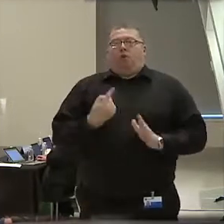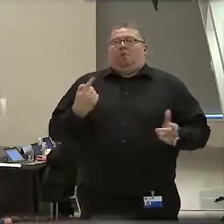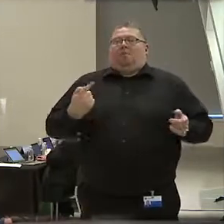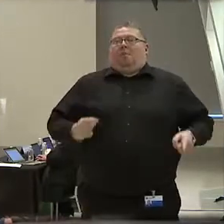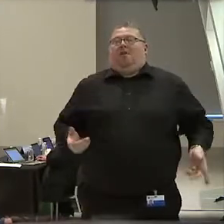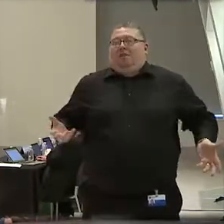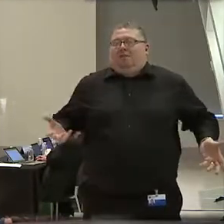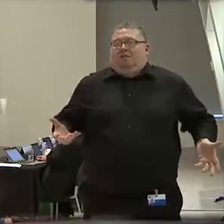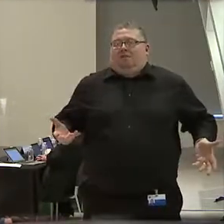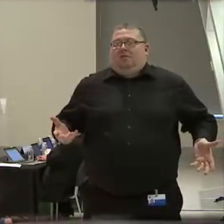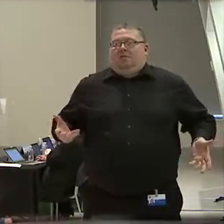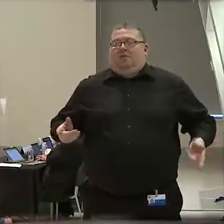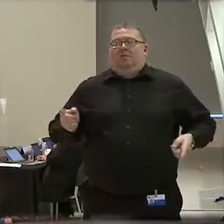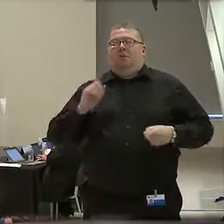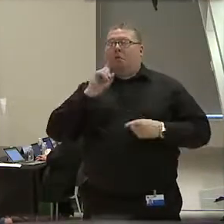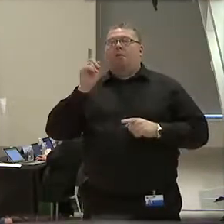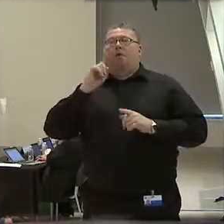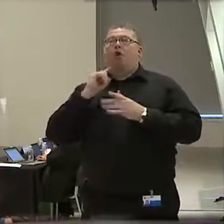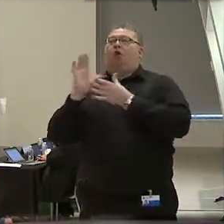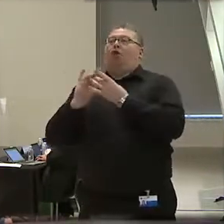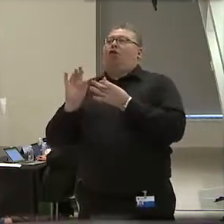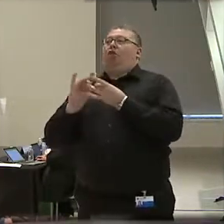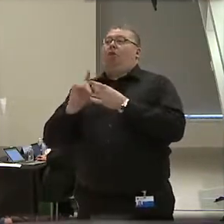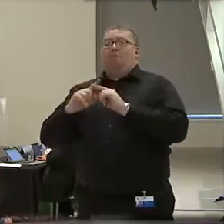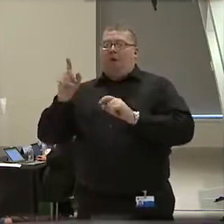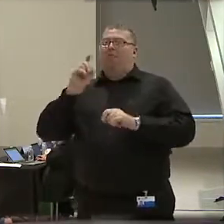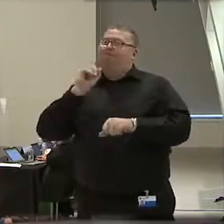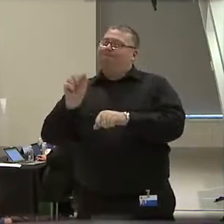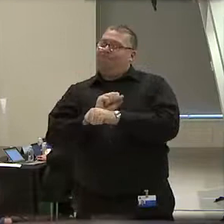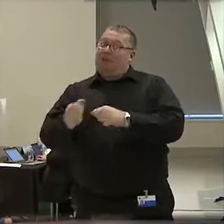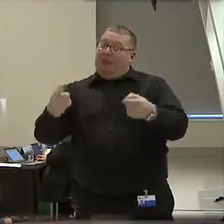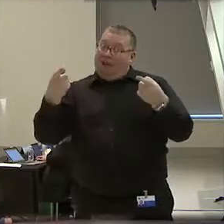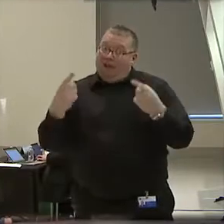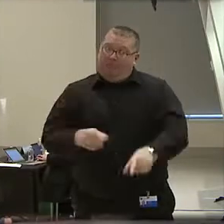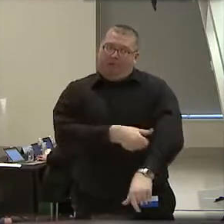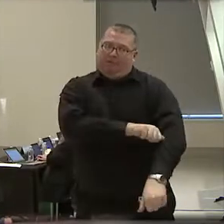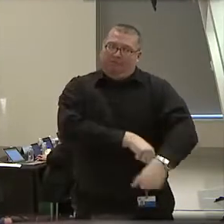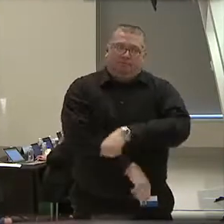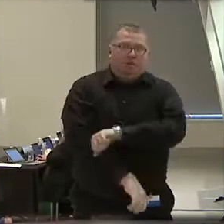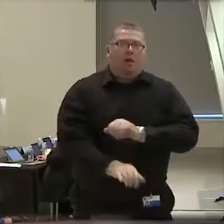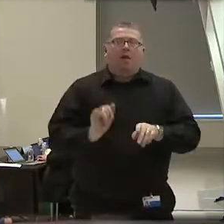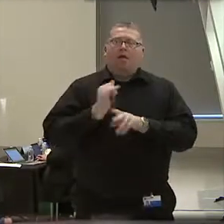just people talking about it. Getting these things done is the hardest part.